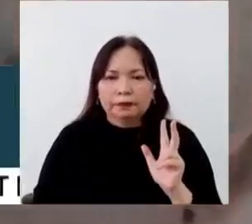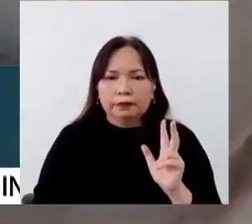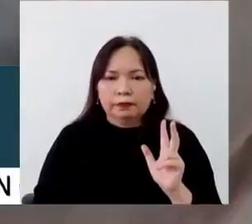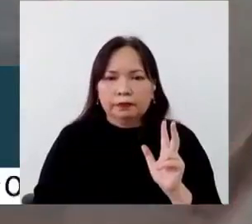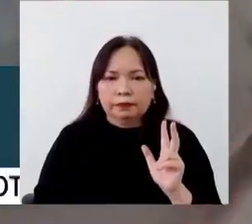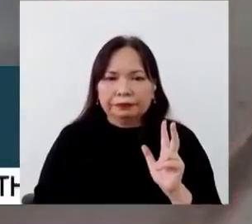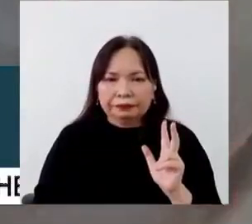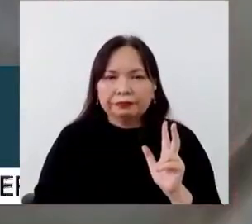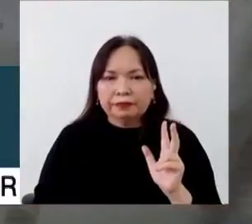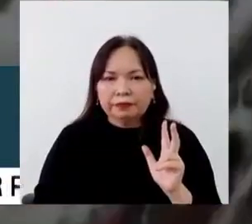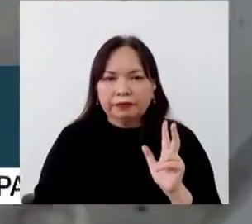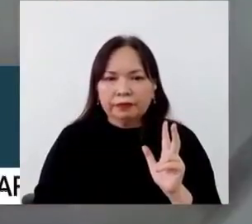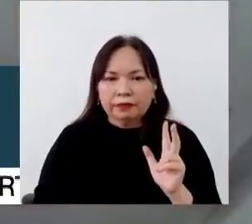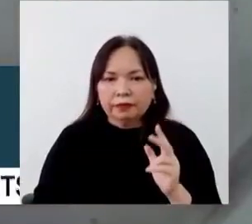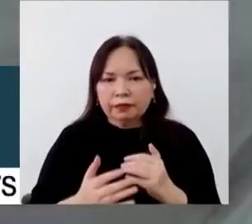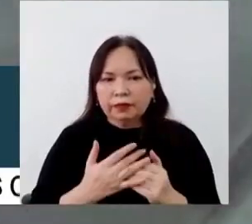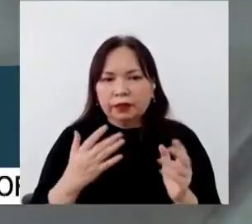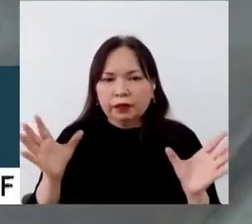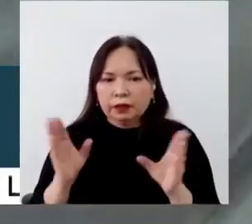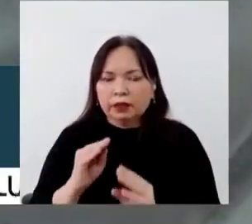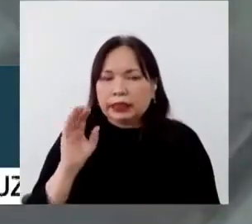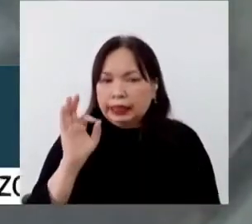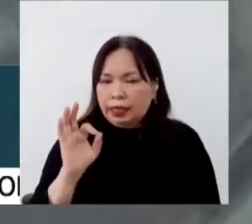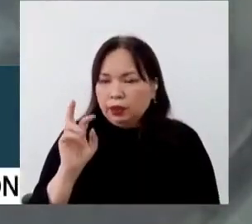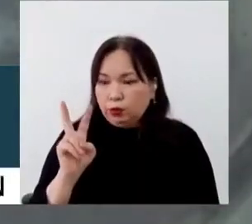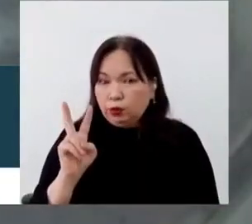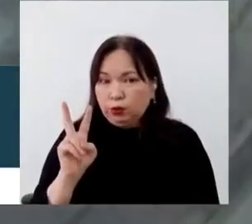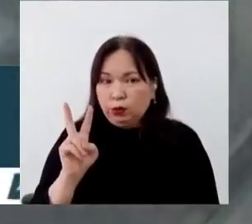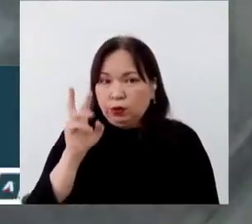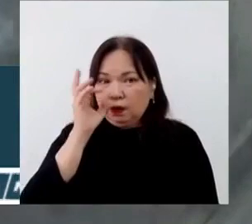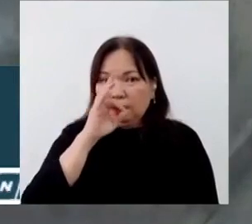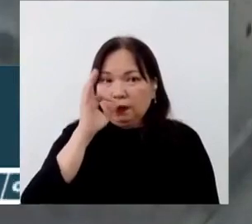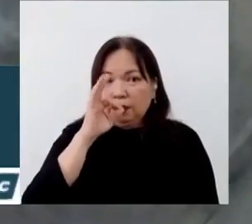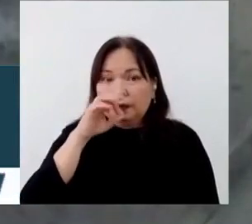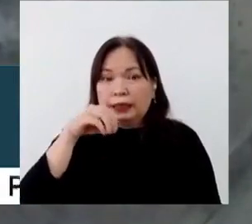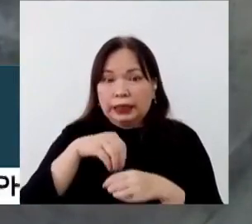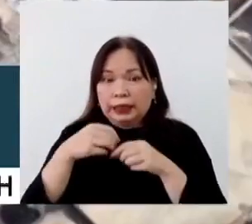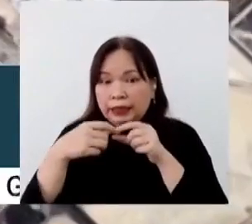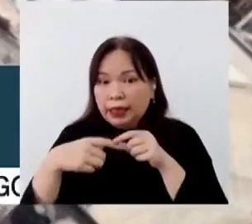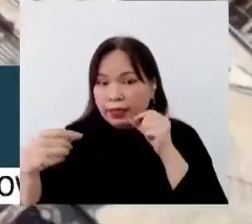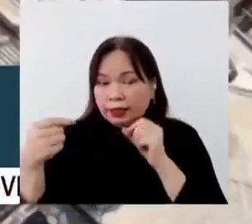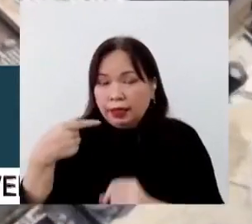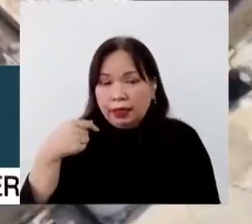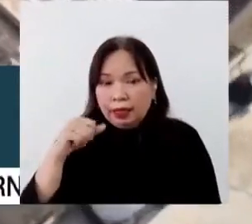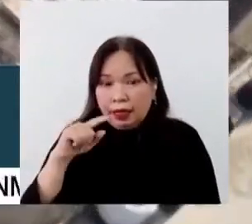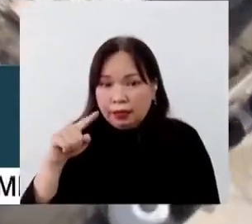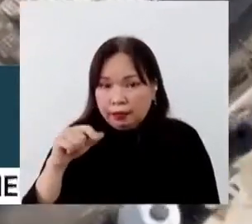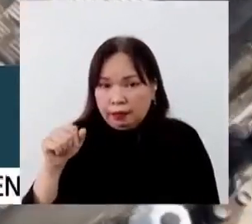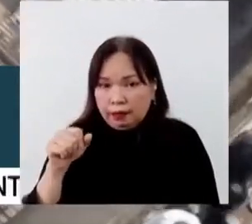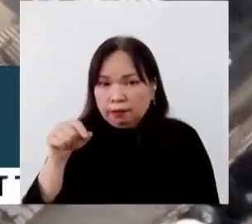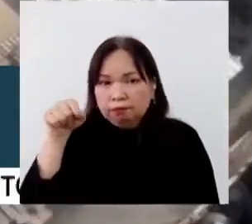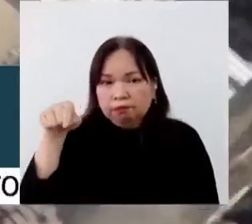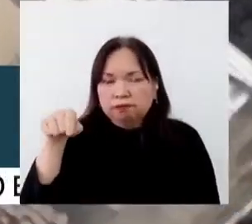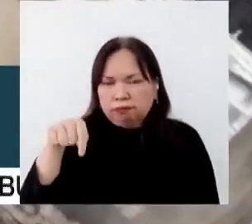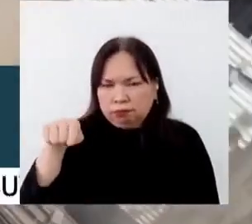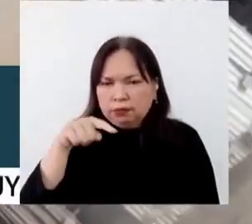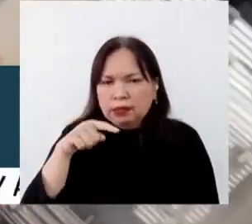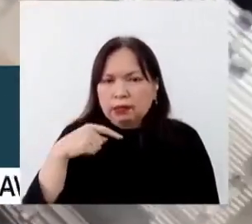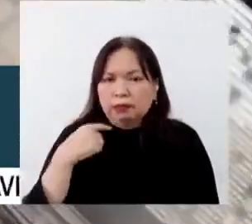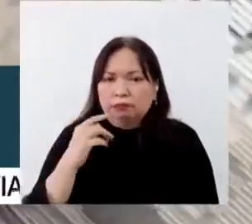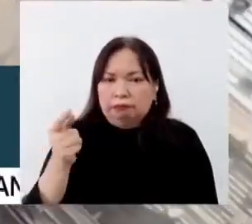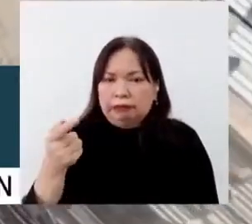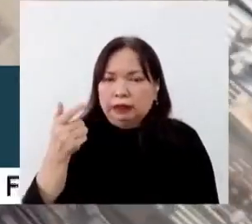about 92 Filipinos in the Gaza Strip who are currently asking